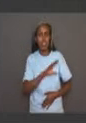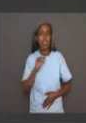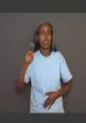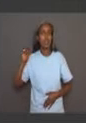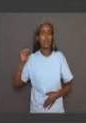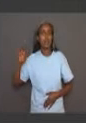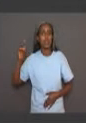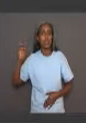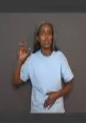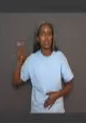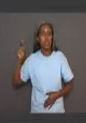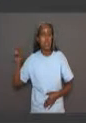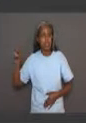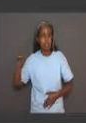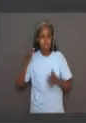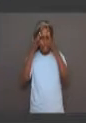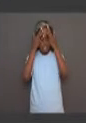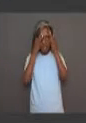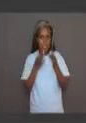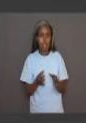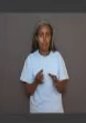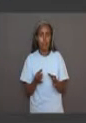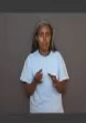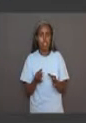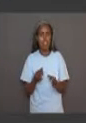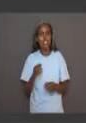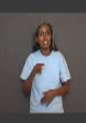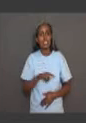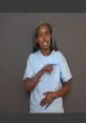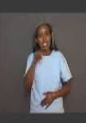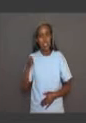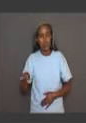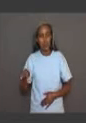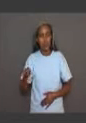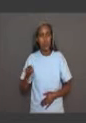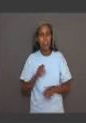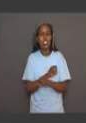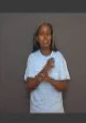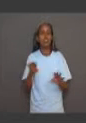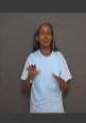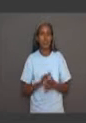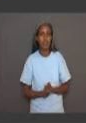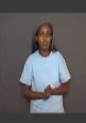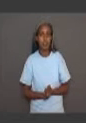and median, can determine the skewness of a distribution.